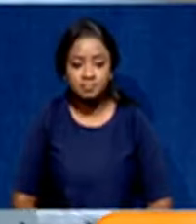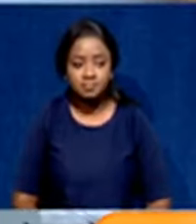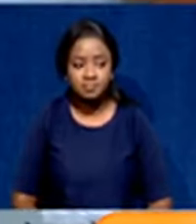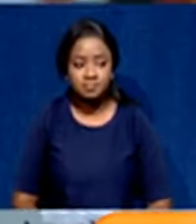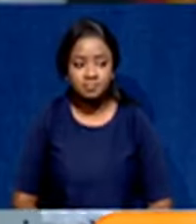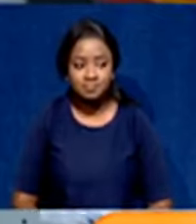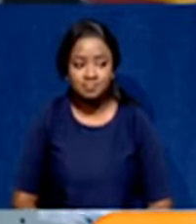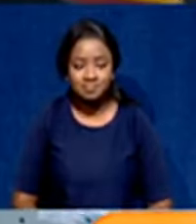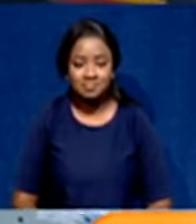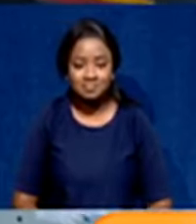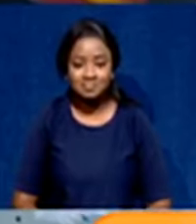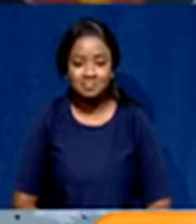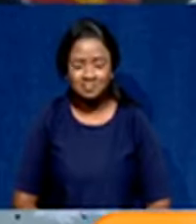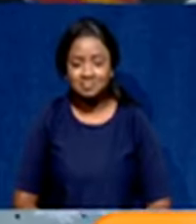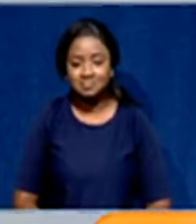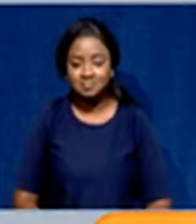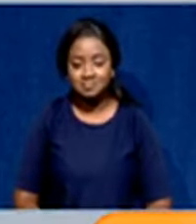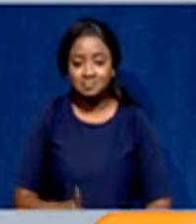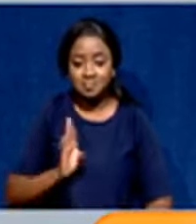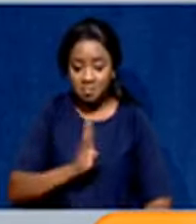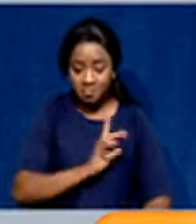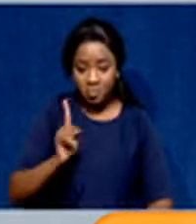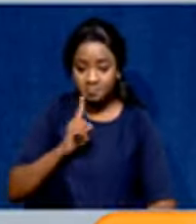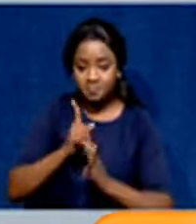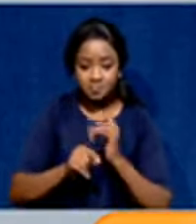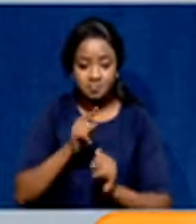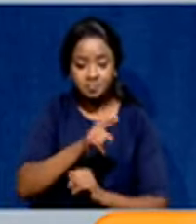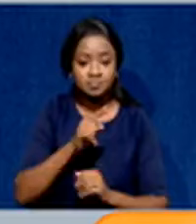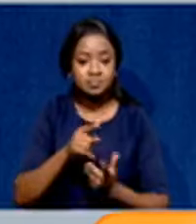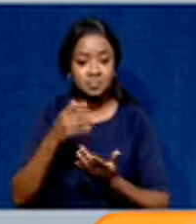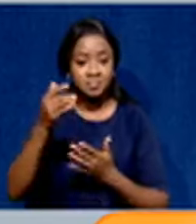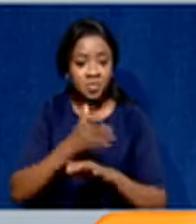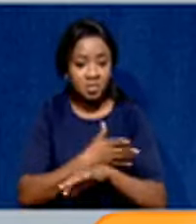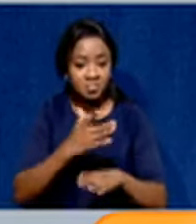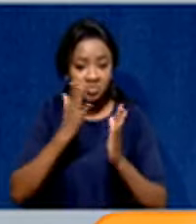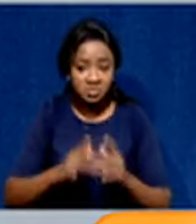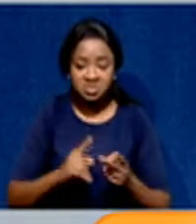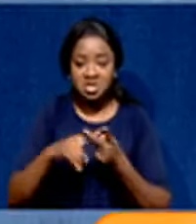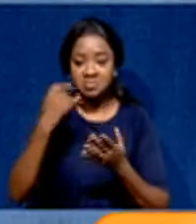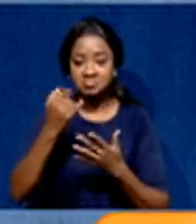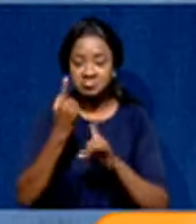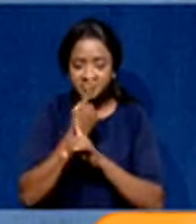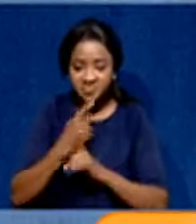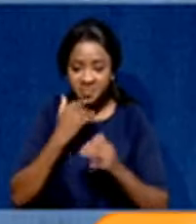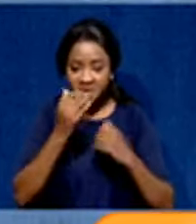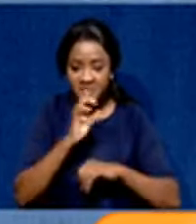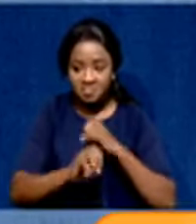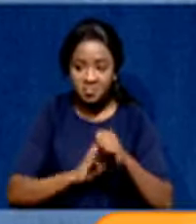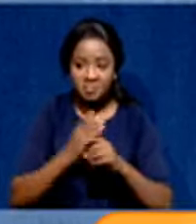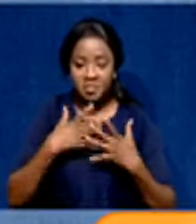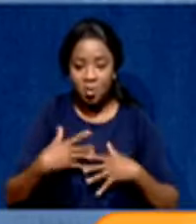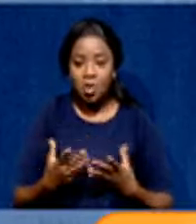According to the Kenya Copyright Board, artists should have received six times more than they did in 2023. This